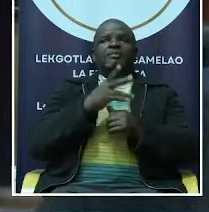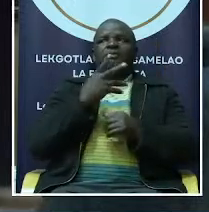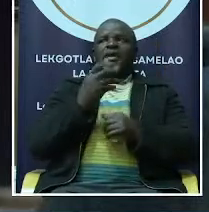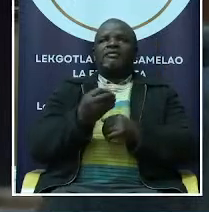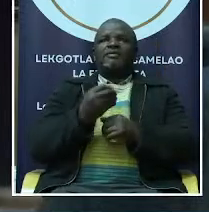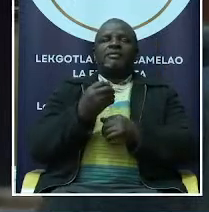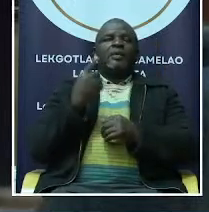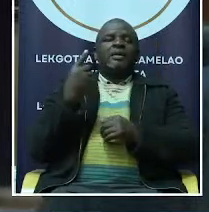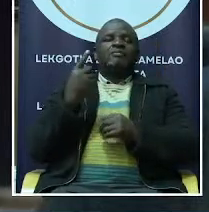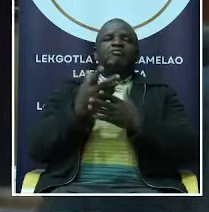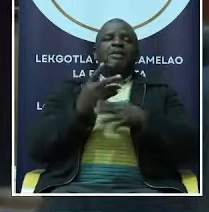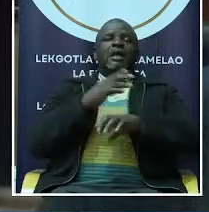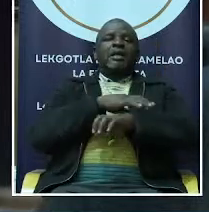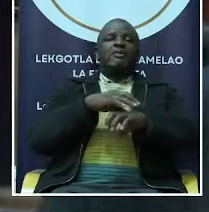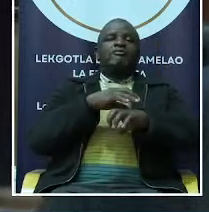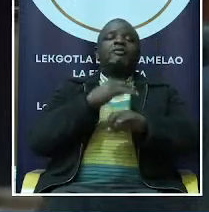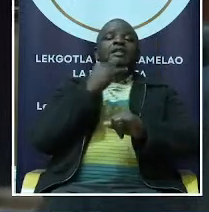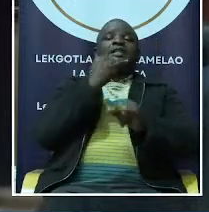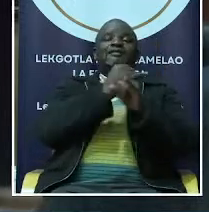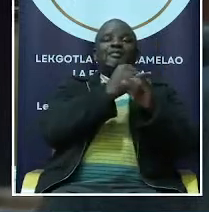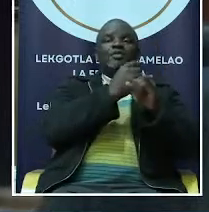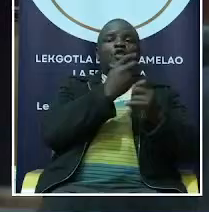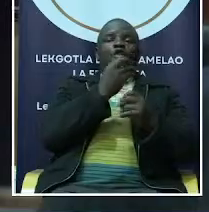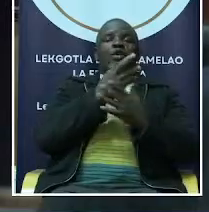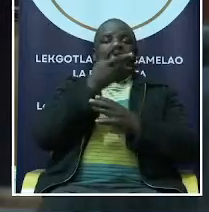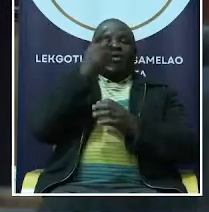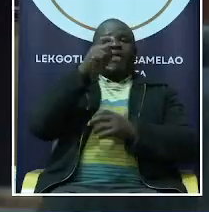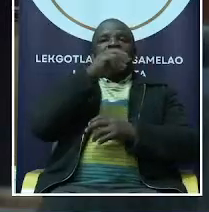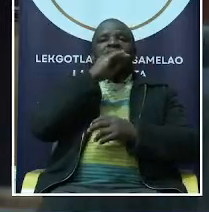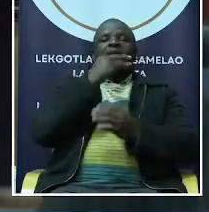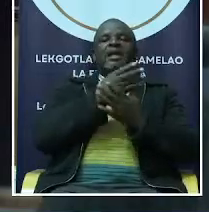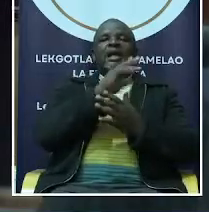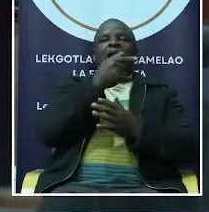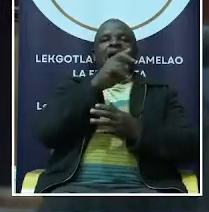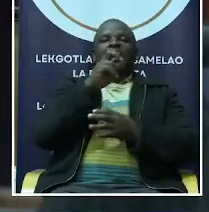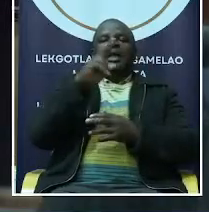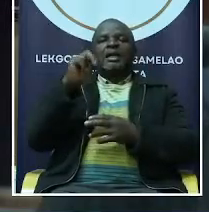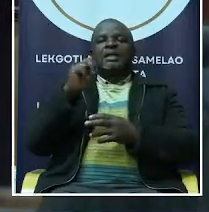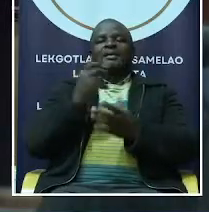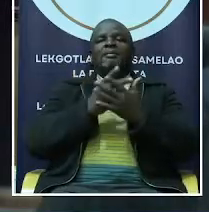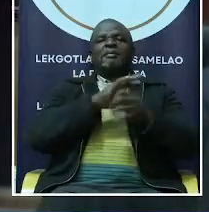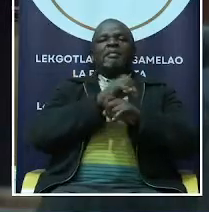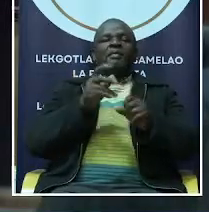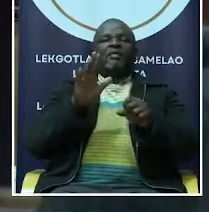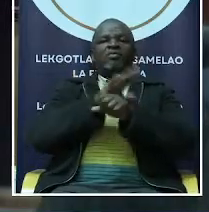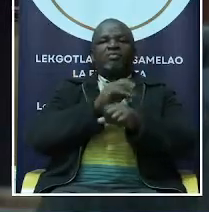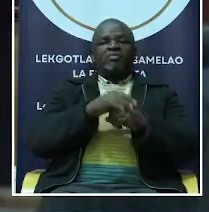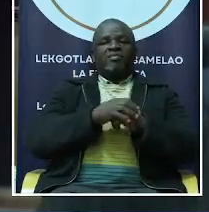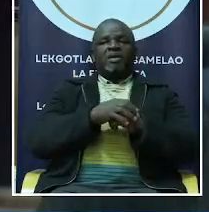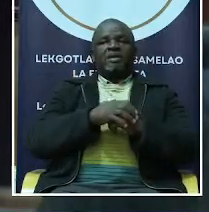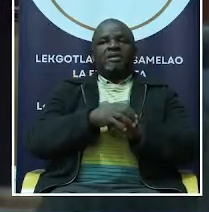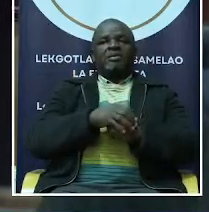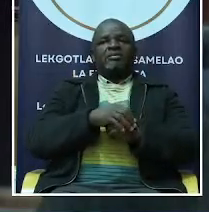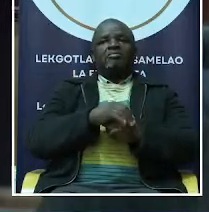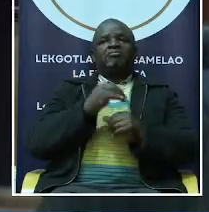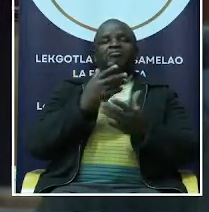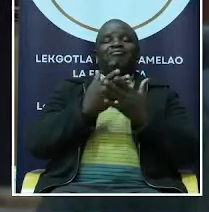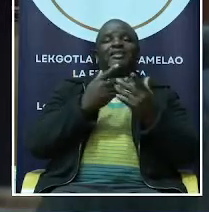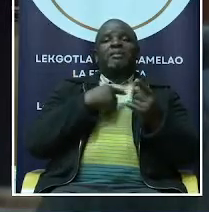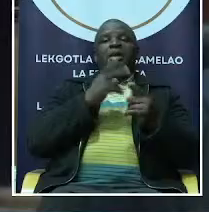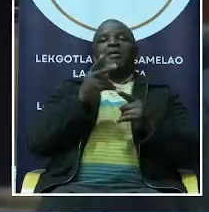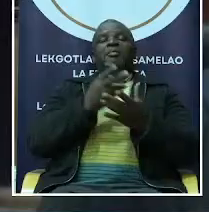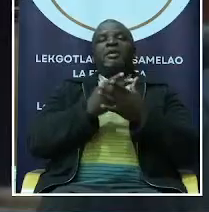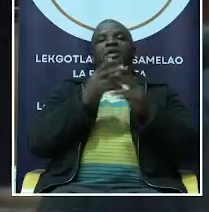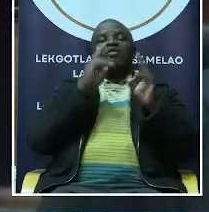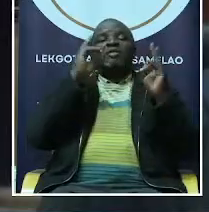one agricultural institute or college, Glen, in the entire province. And then maybe at the University of the Free State